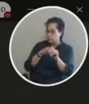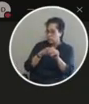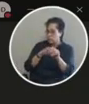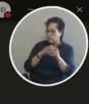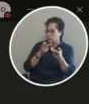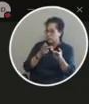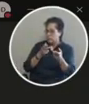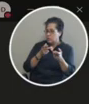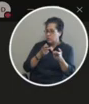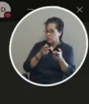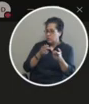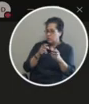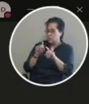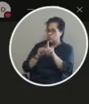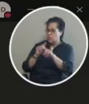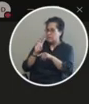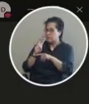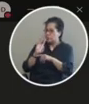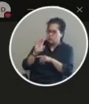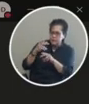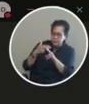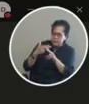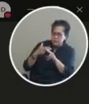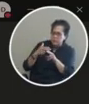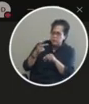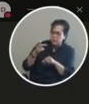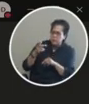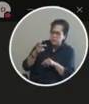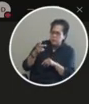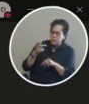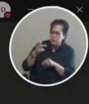Carlos González Rivera. Excuse me, your name again, sir?